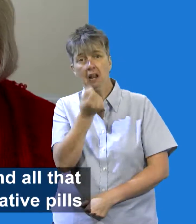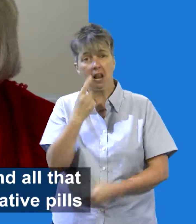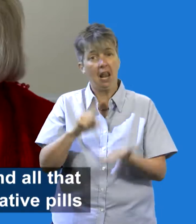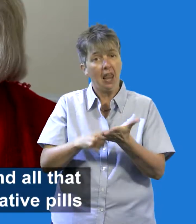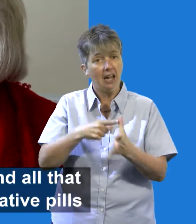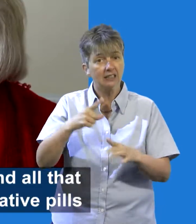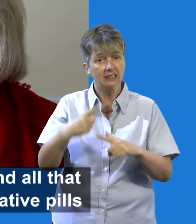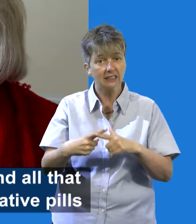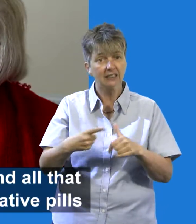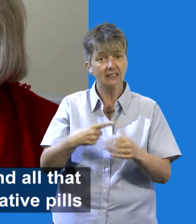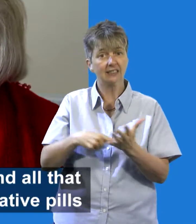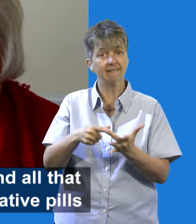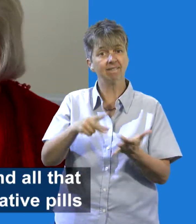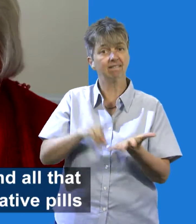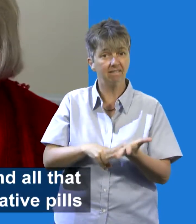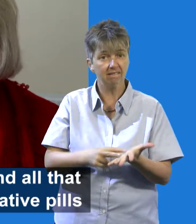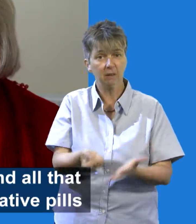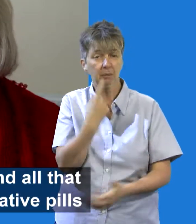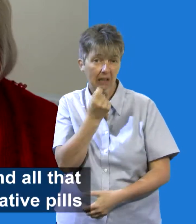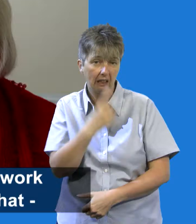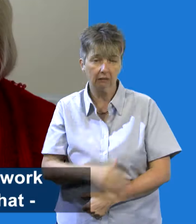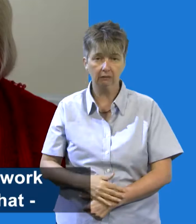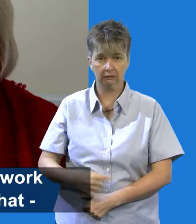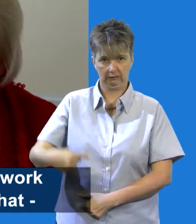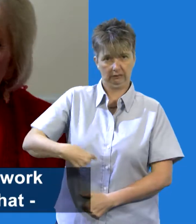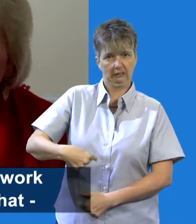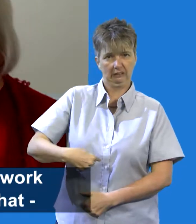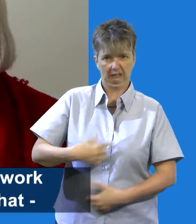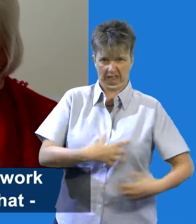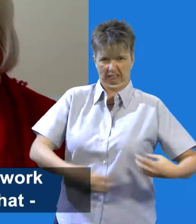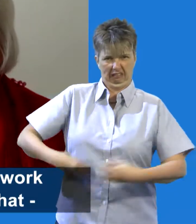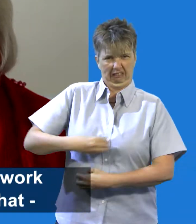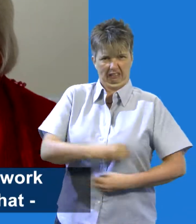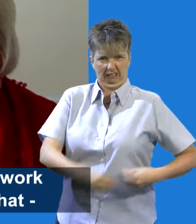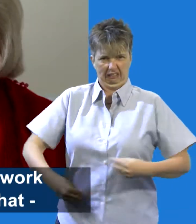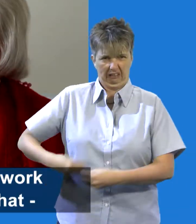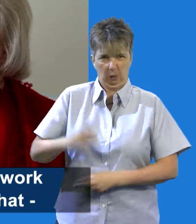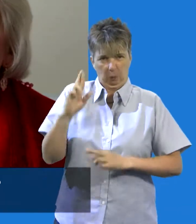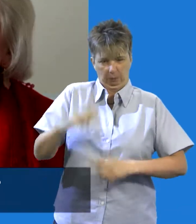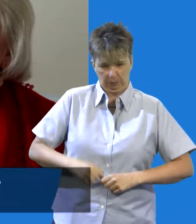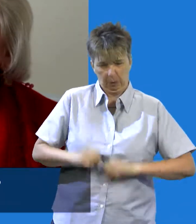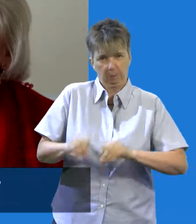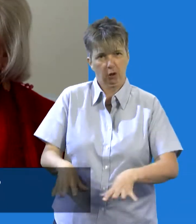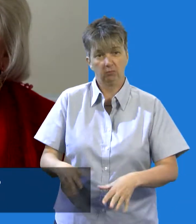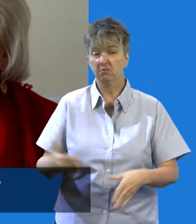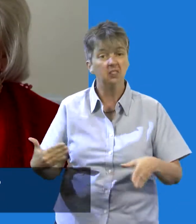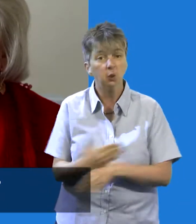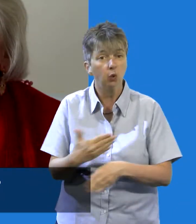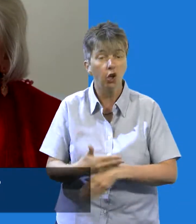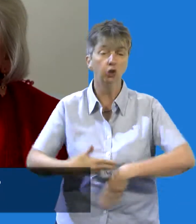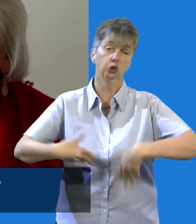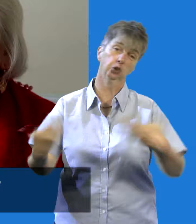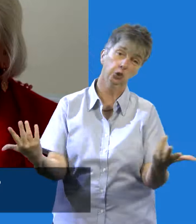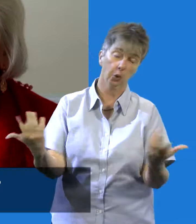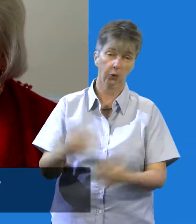those days, and laxative pills which were supposed to make your bowel work and make you abort and all that, but it didn't work.